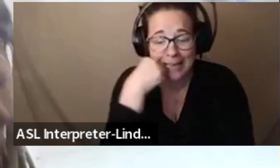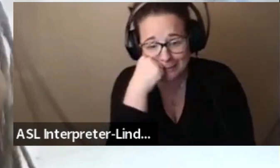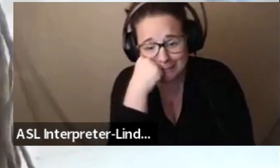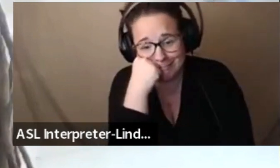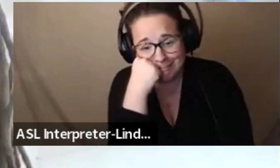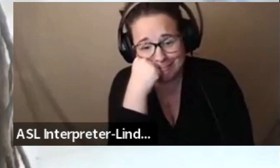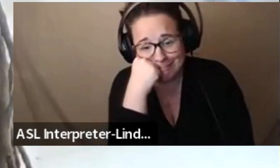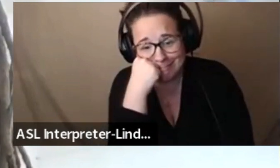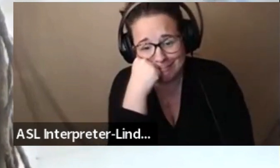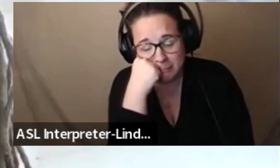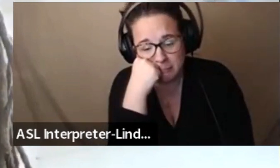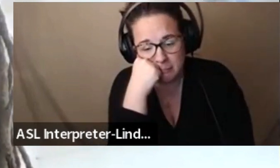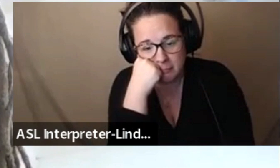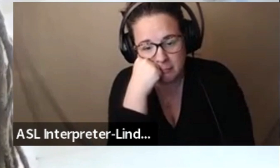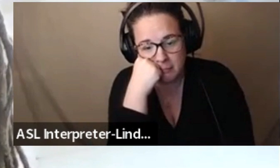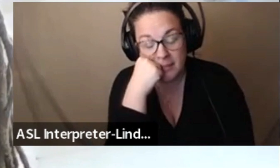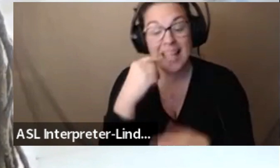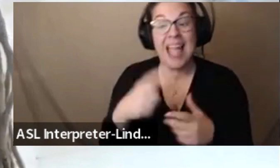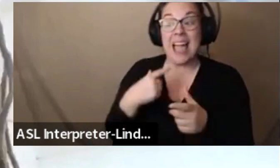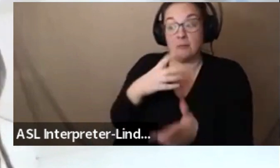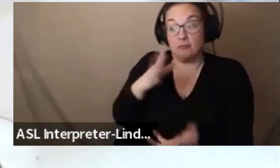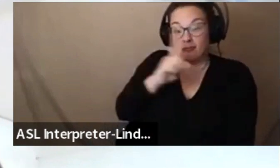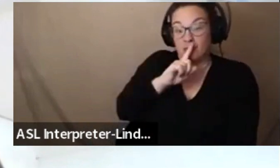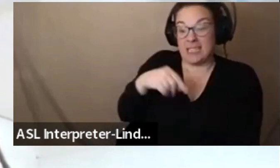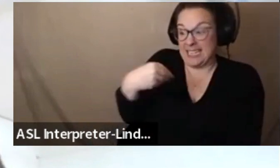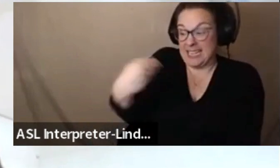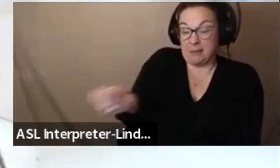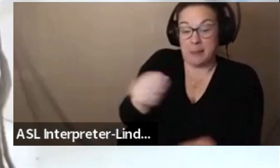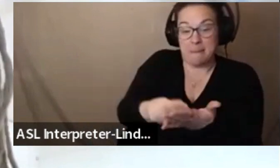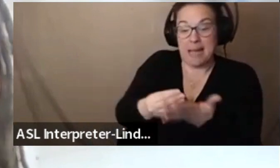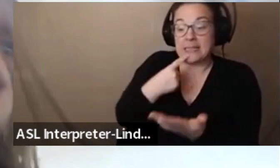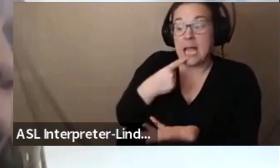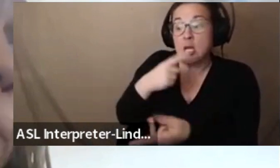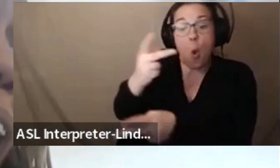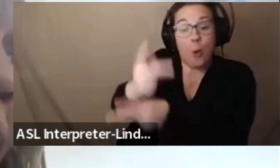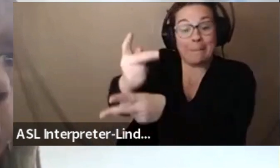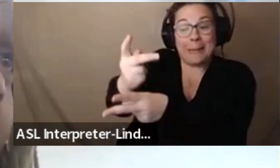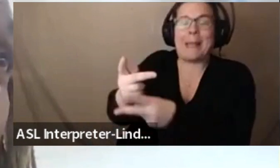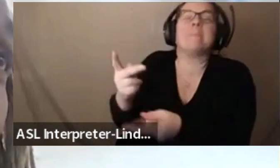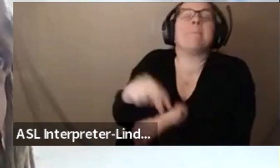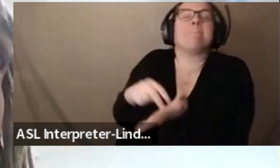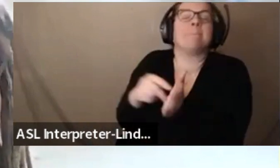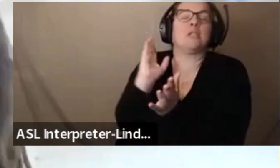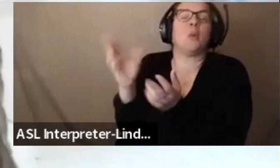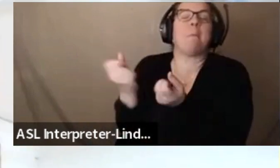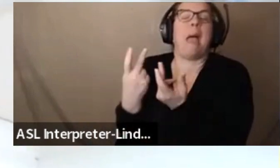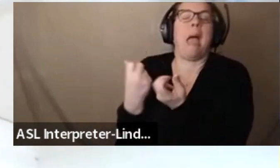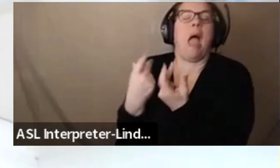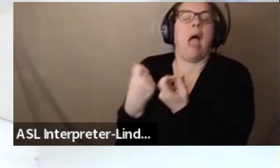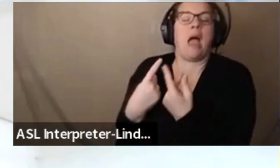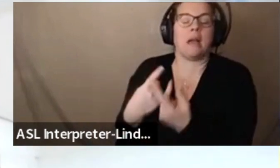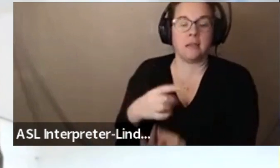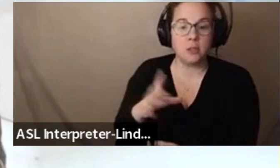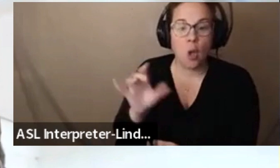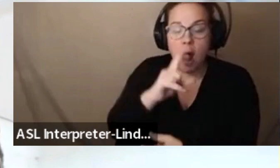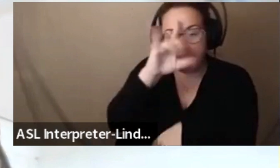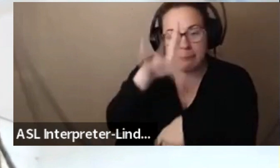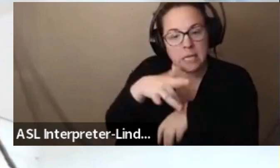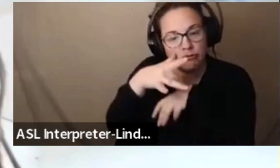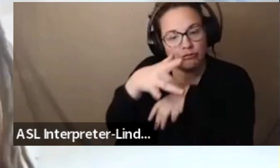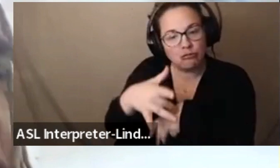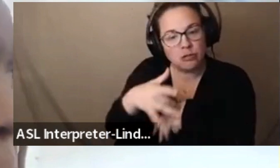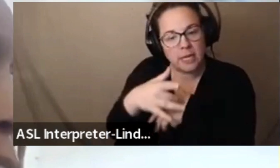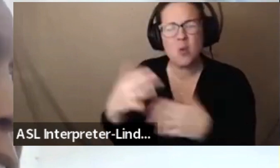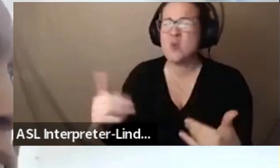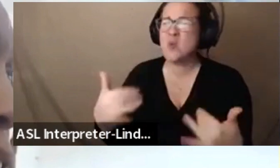on. And then he's like, well, basically goes, "Keep my money so that you'll come back." So he's completely obsessed.